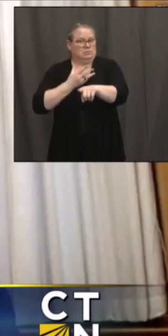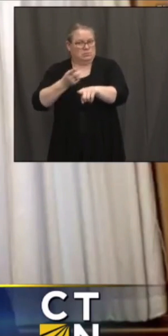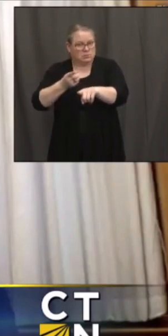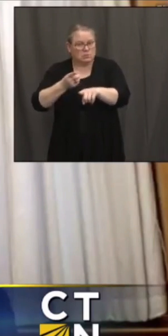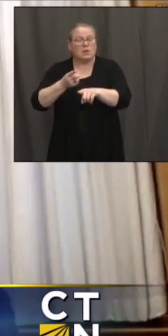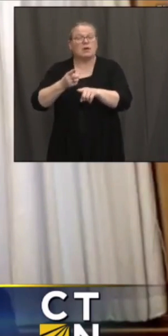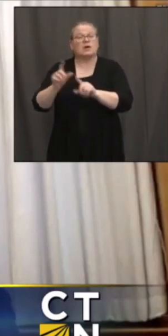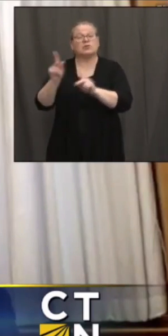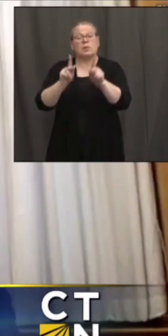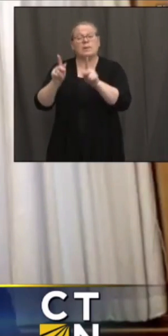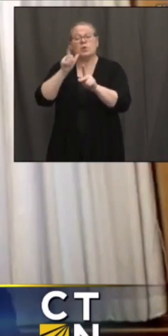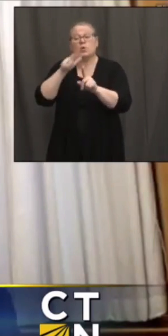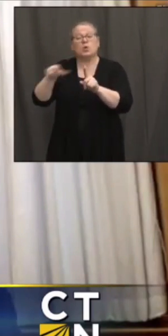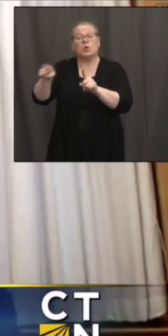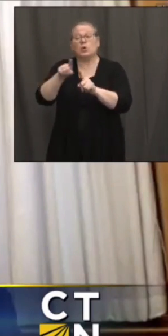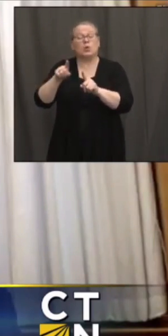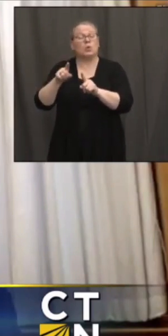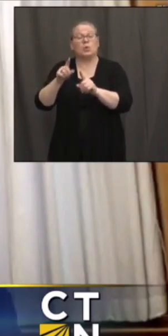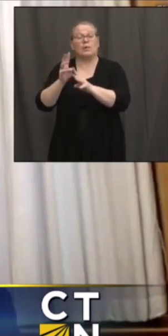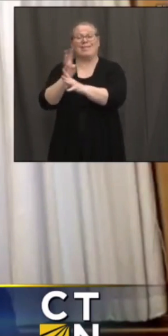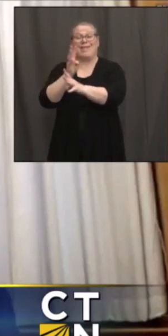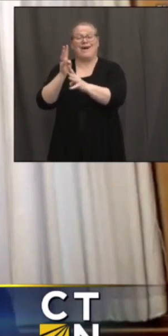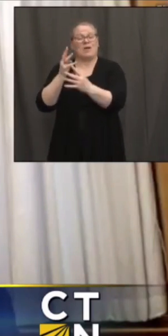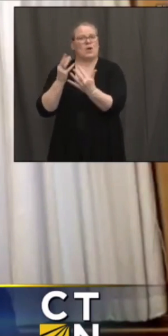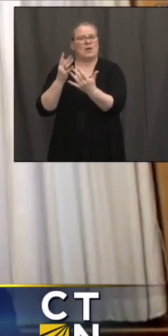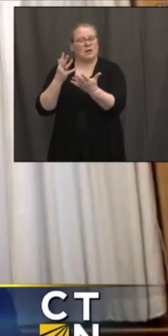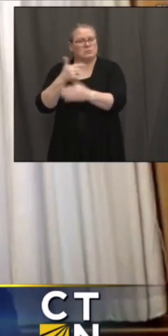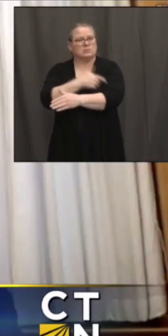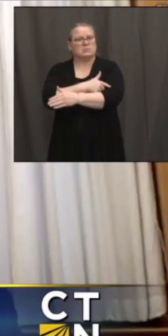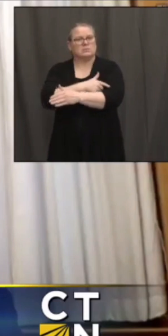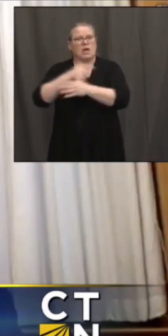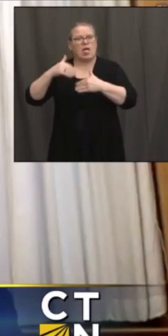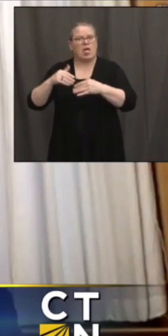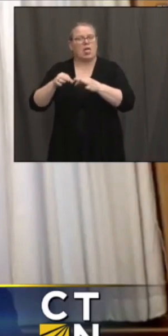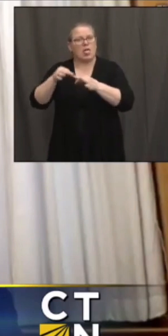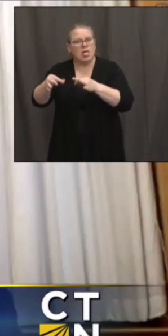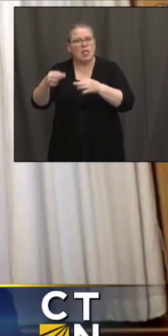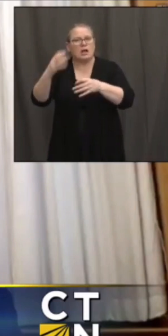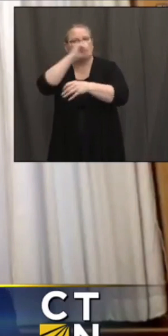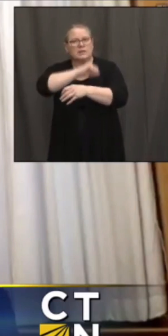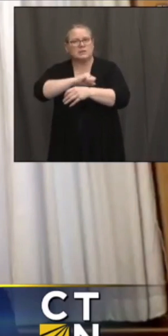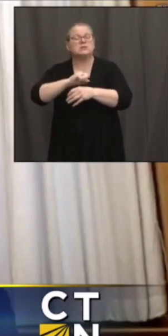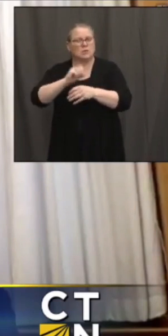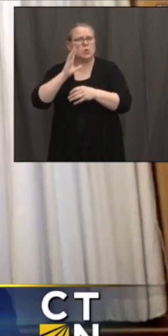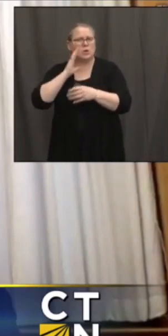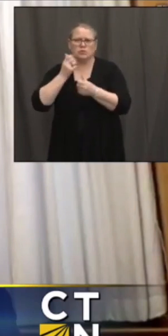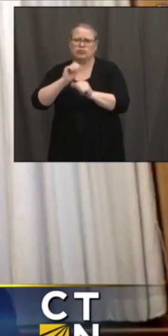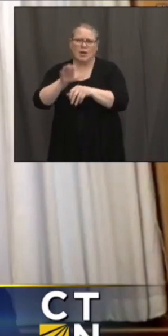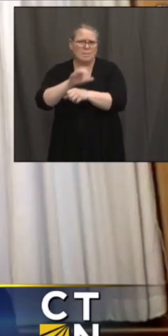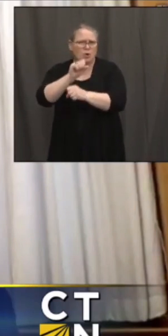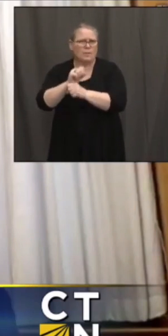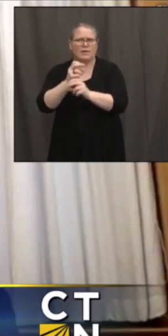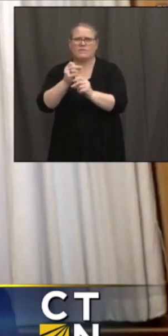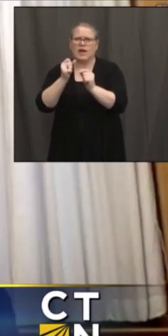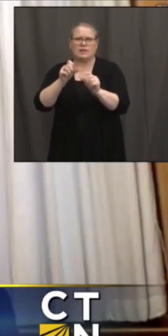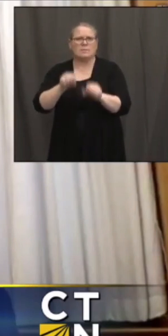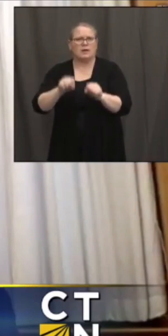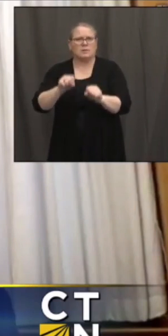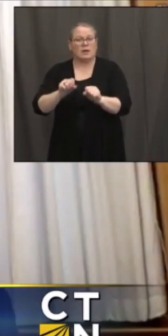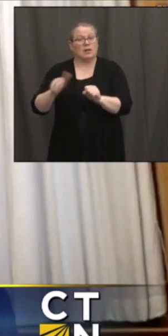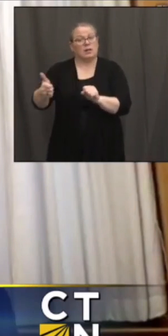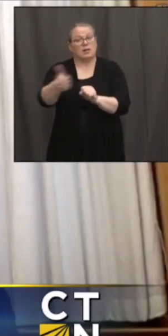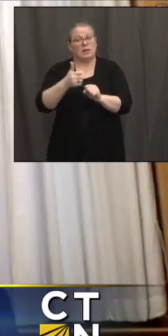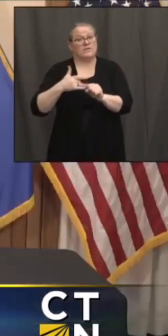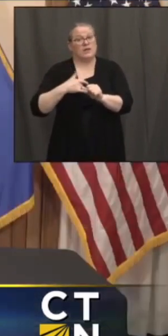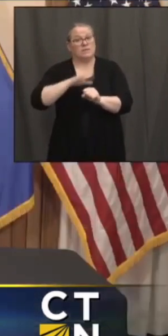be accommodated to book them in as quickly as possible. You can understand the frustration that would result from that, but that sounds